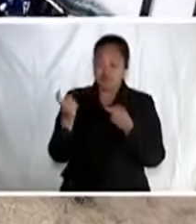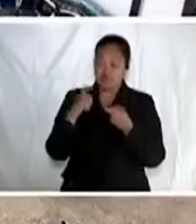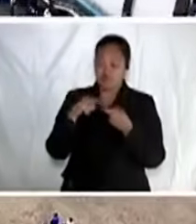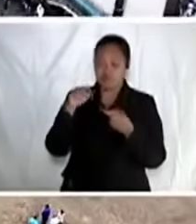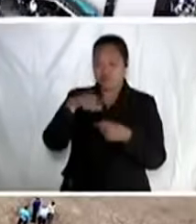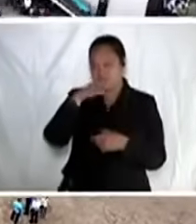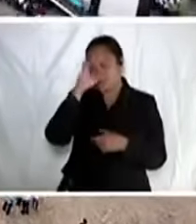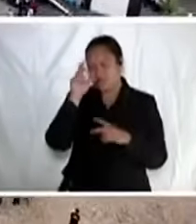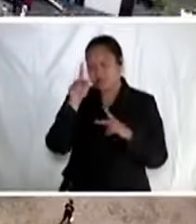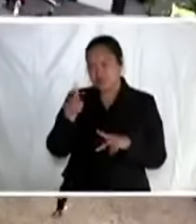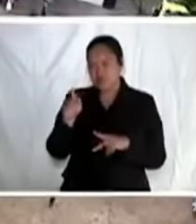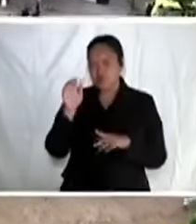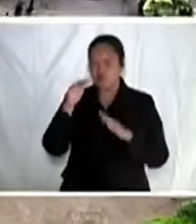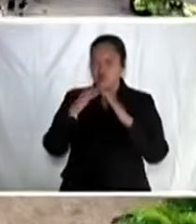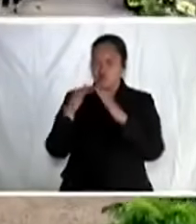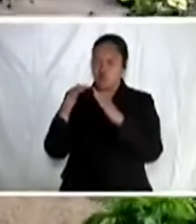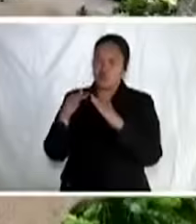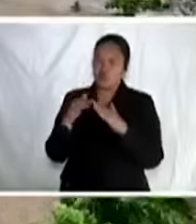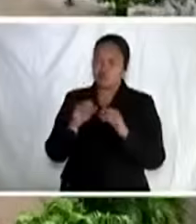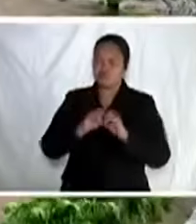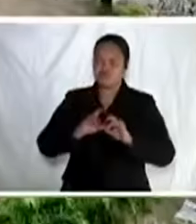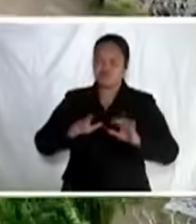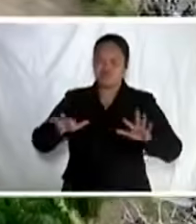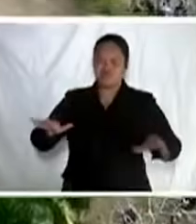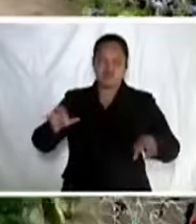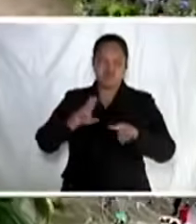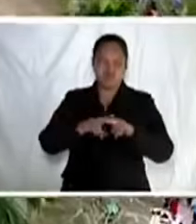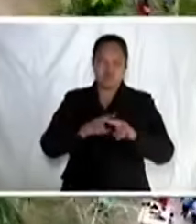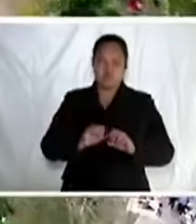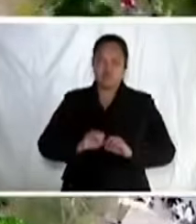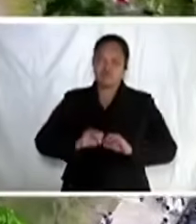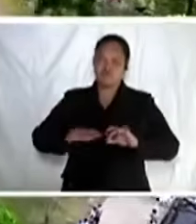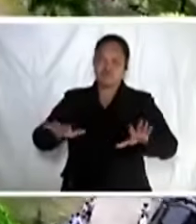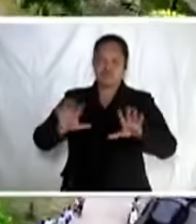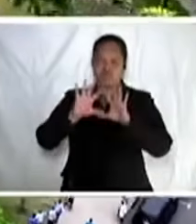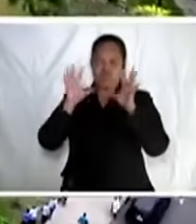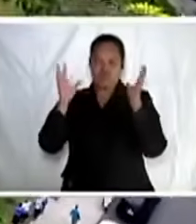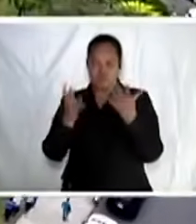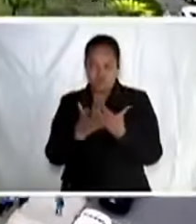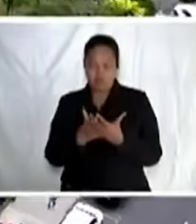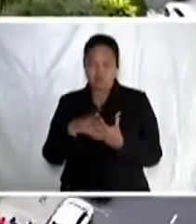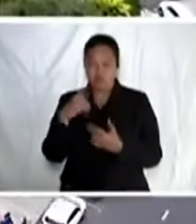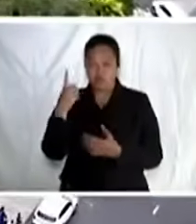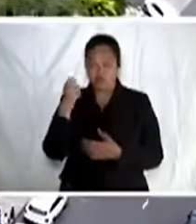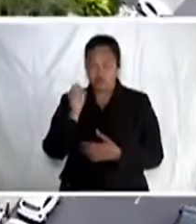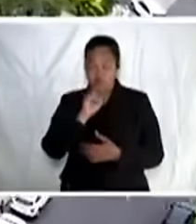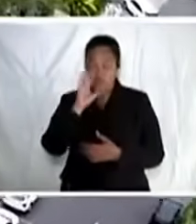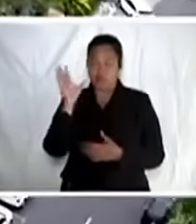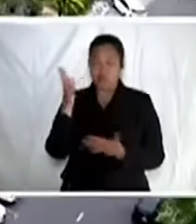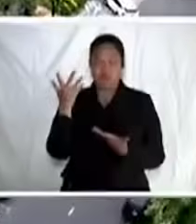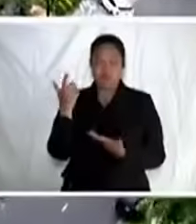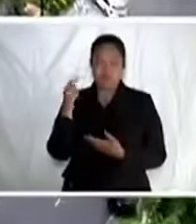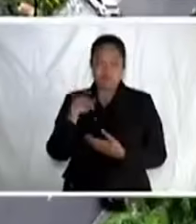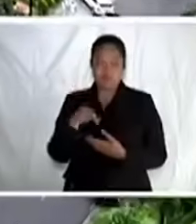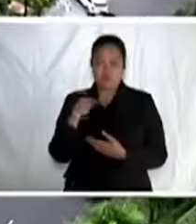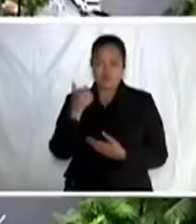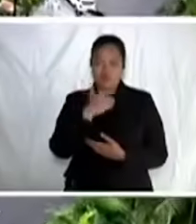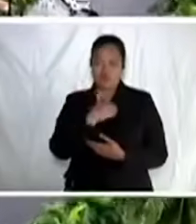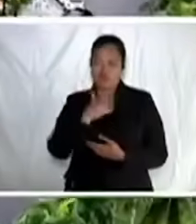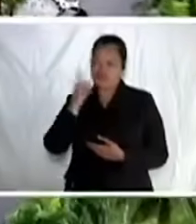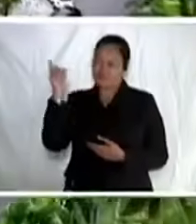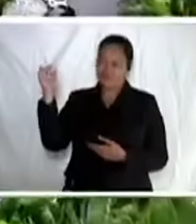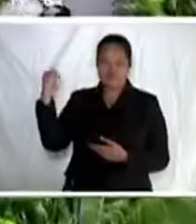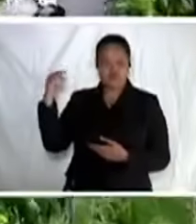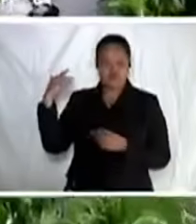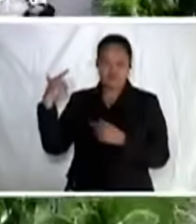also from homes across Fiji and beyond. For those that have woken up early this morning and made their way down to Albert Park to be a part